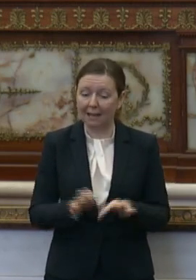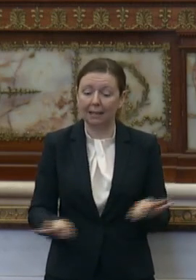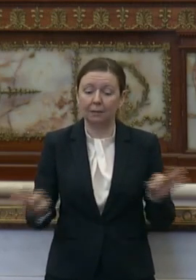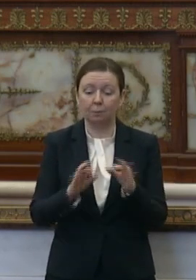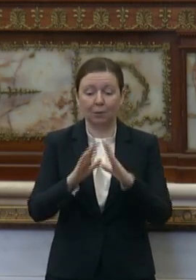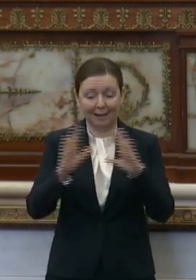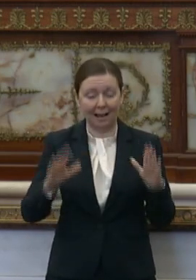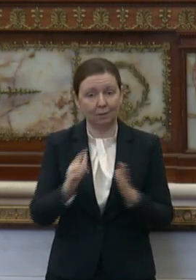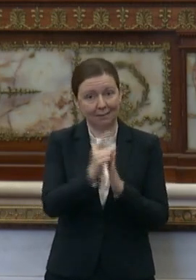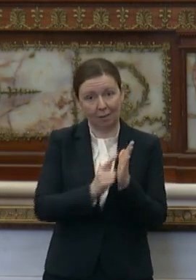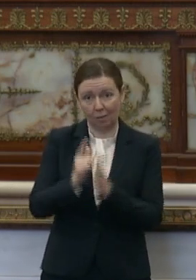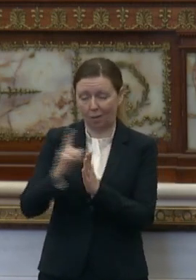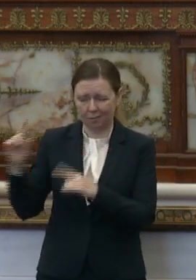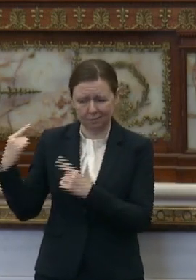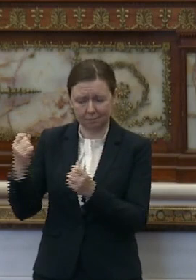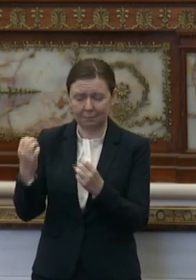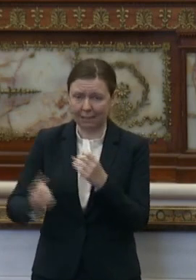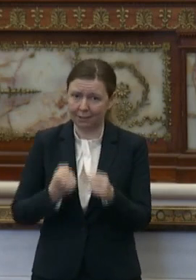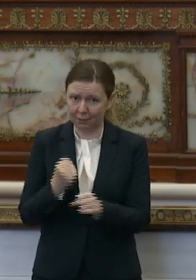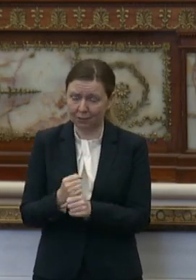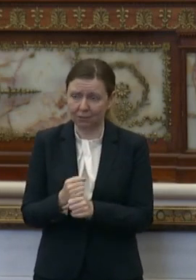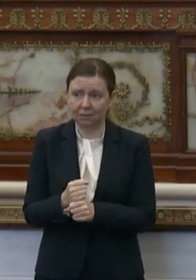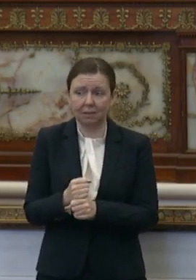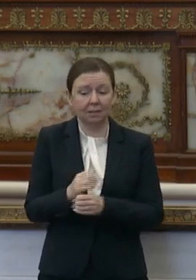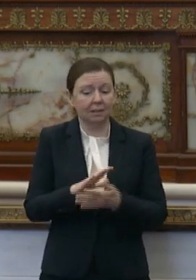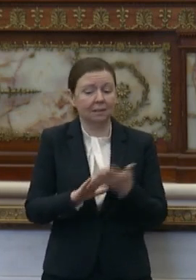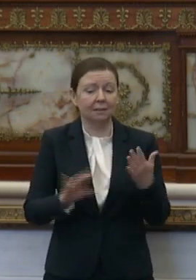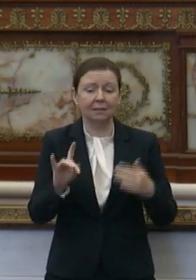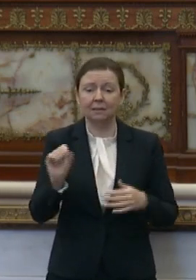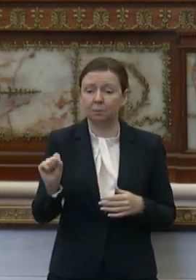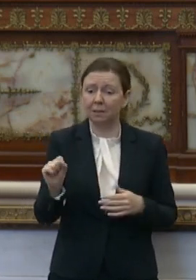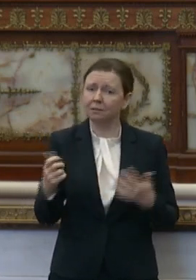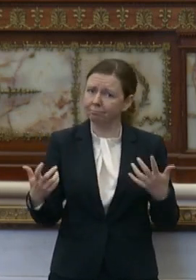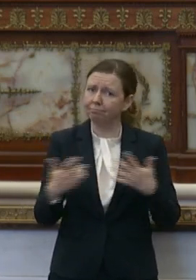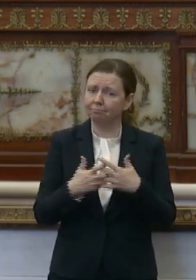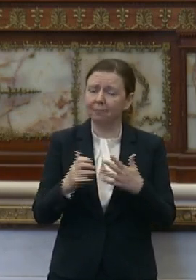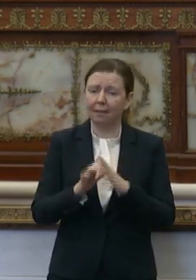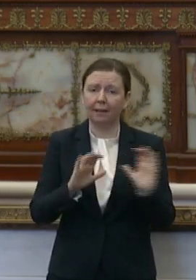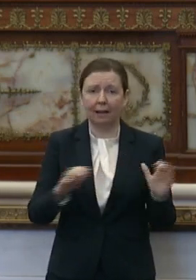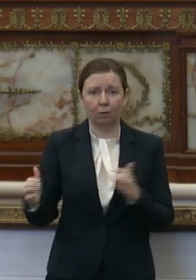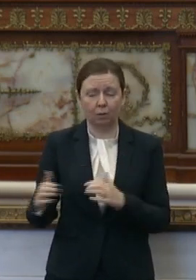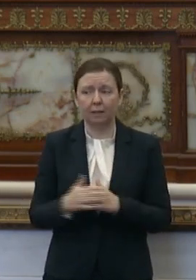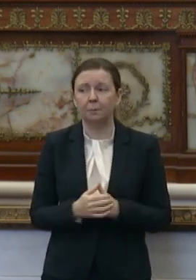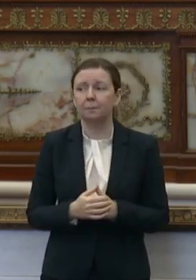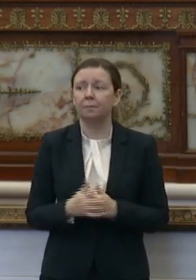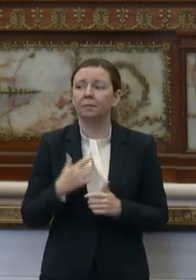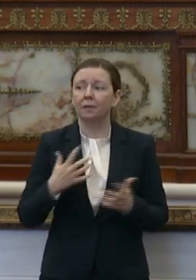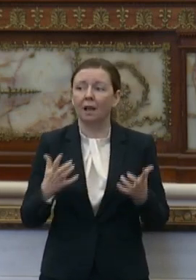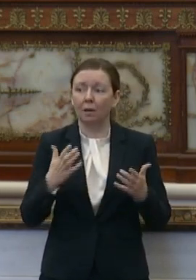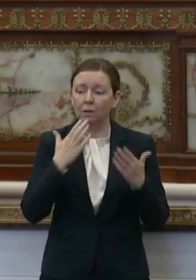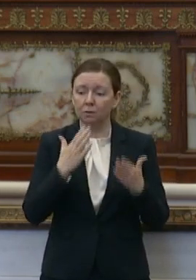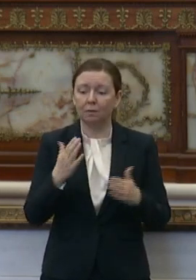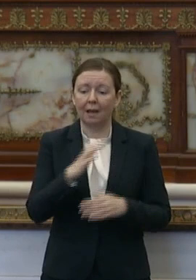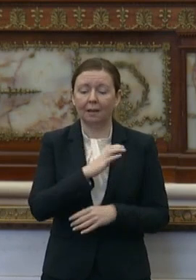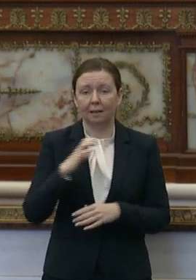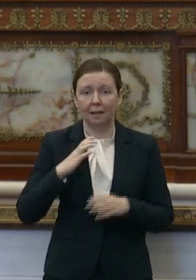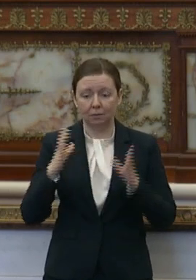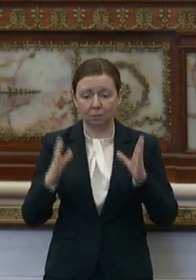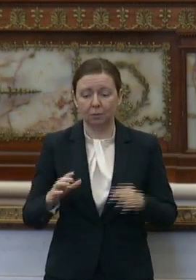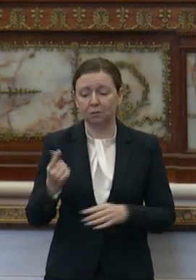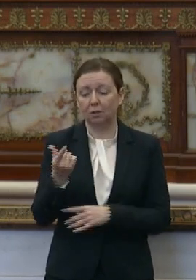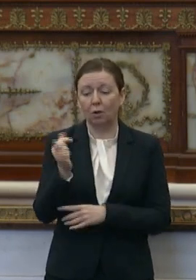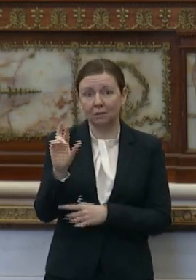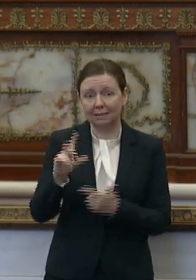housing legislation over many years. These bills certainly fit that category. I'd like to thank Councilpersons